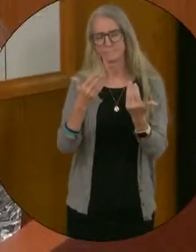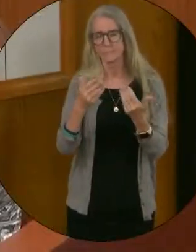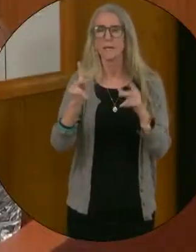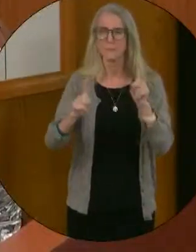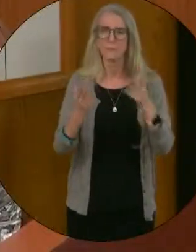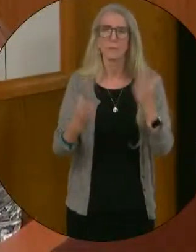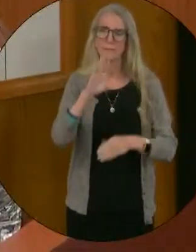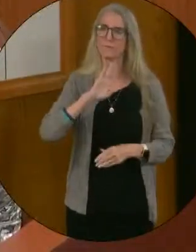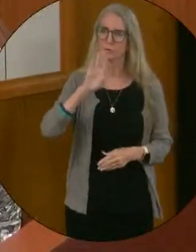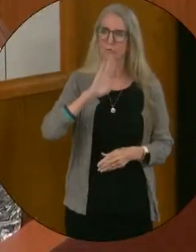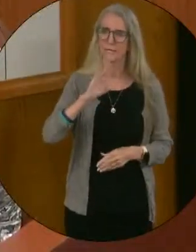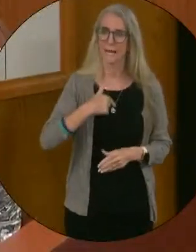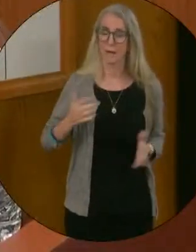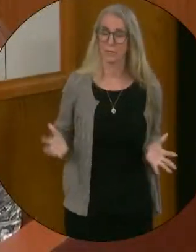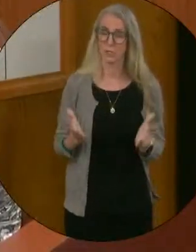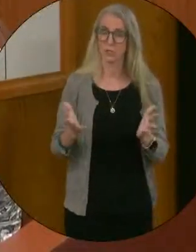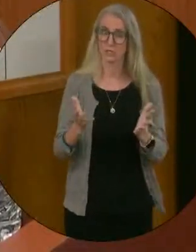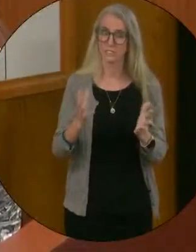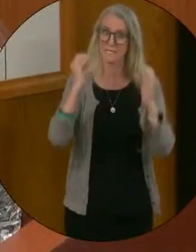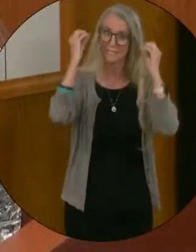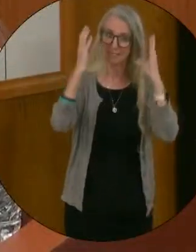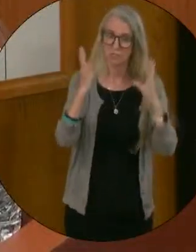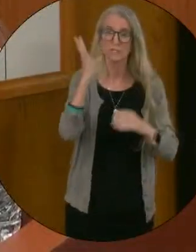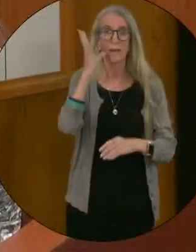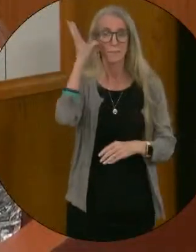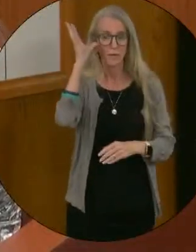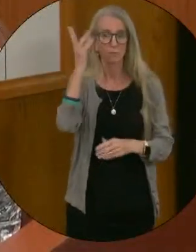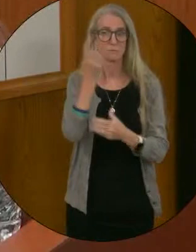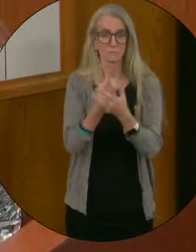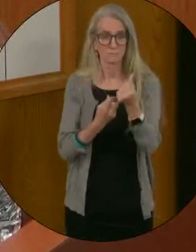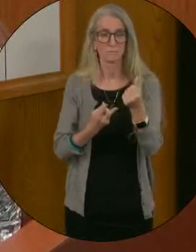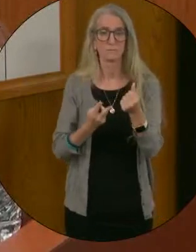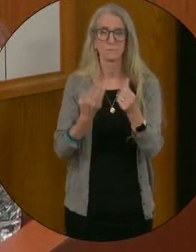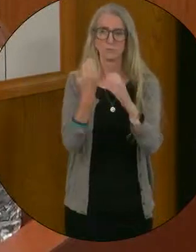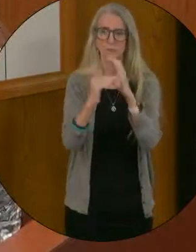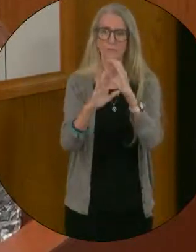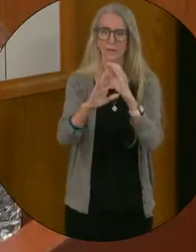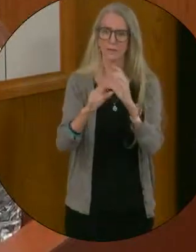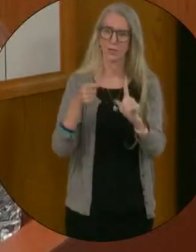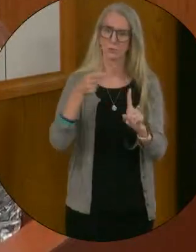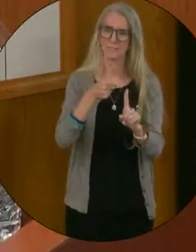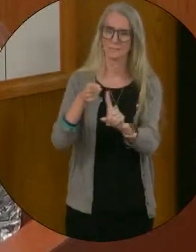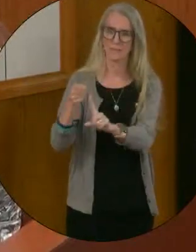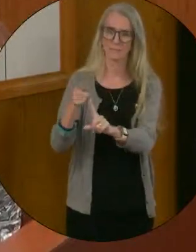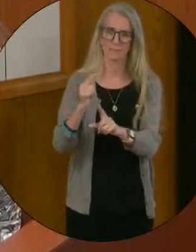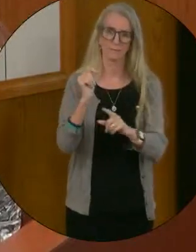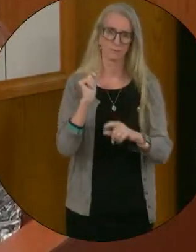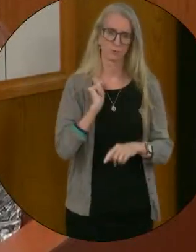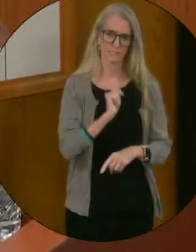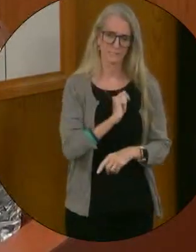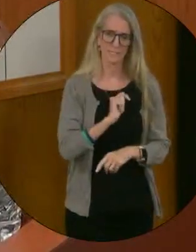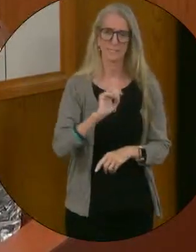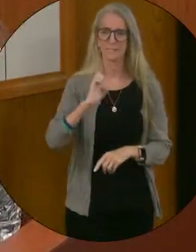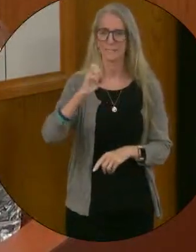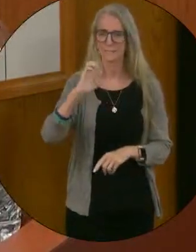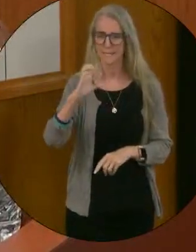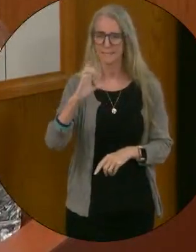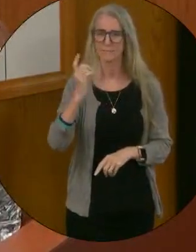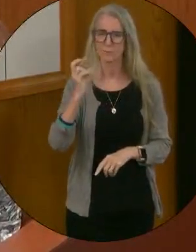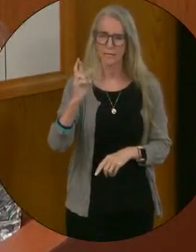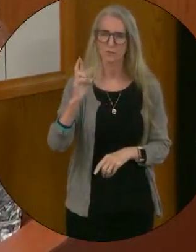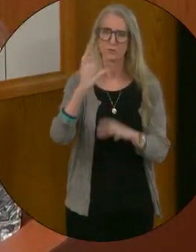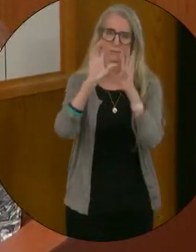would encourage teachers and parents alike to email their prospective trustees and executive directors and presidents and